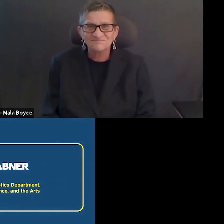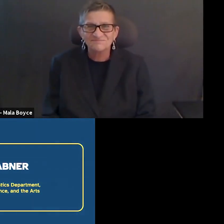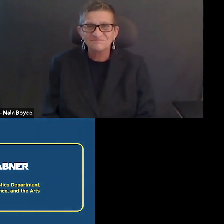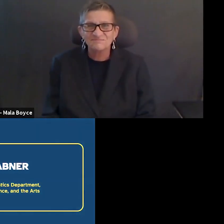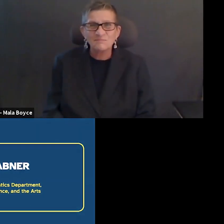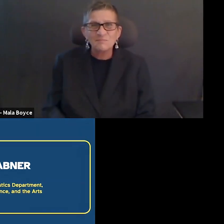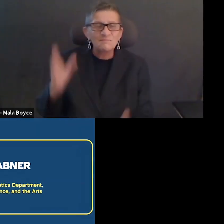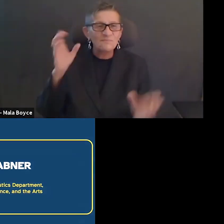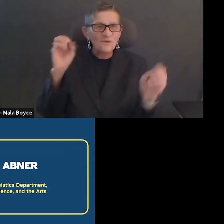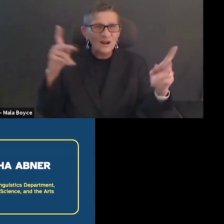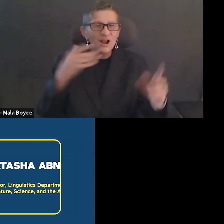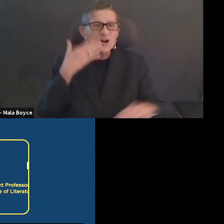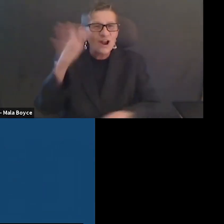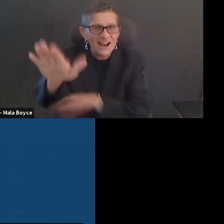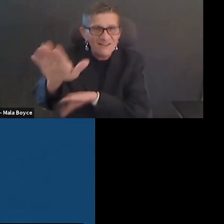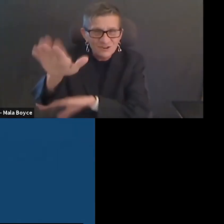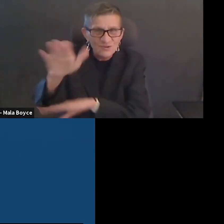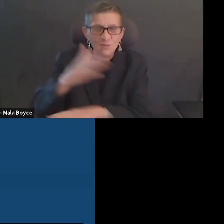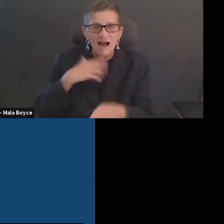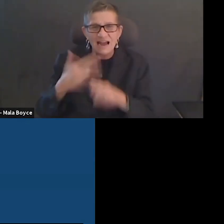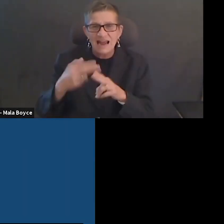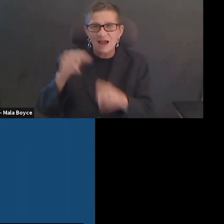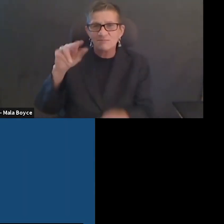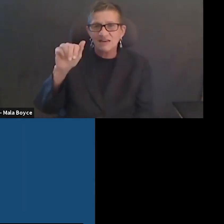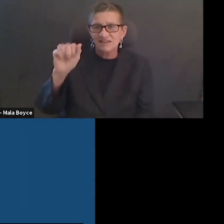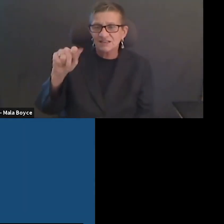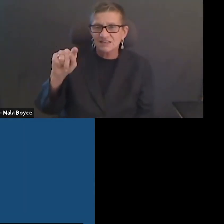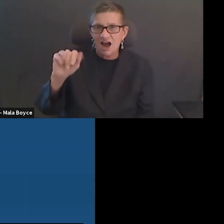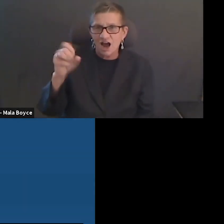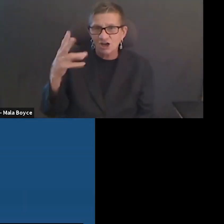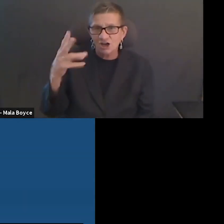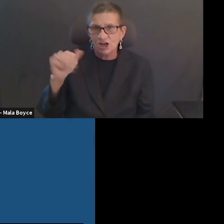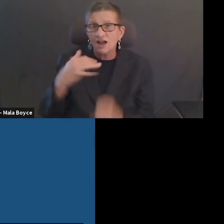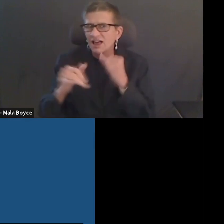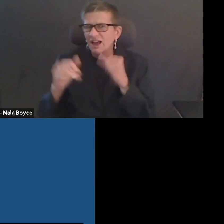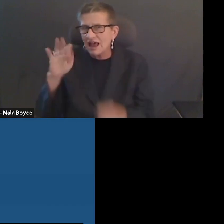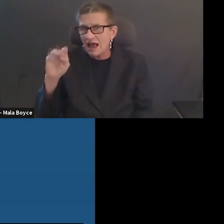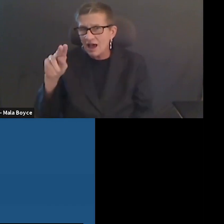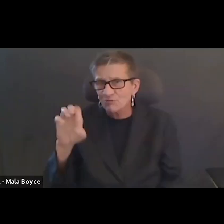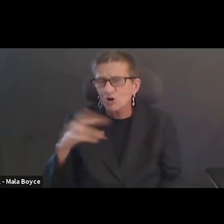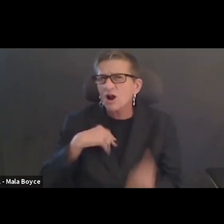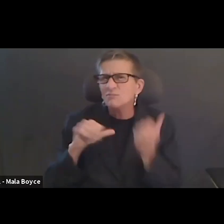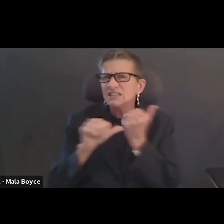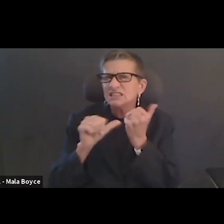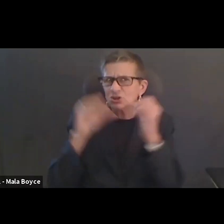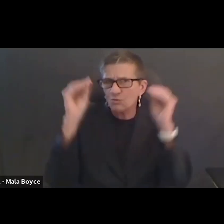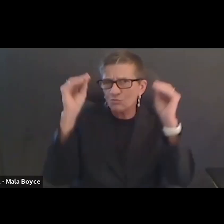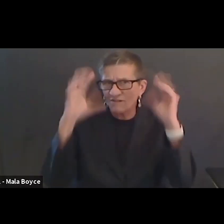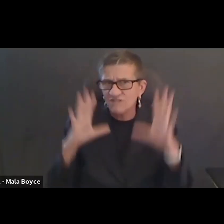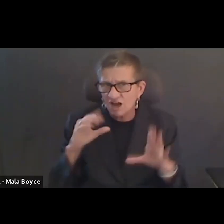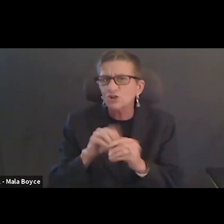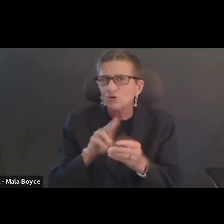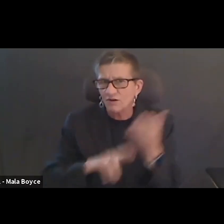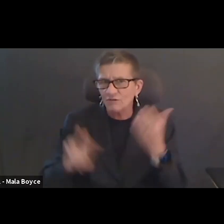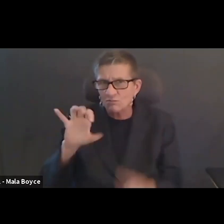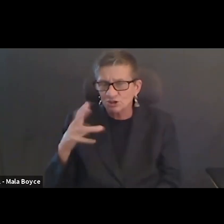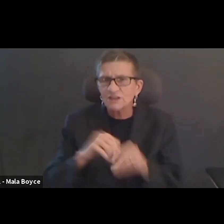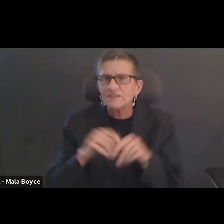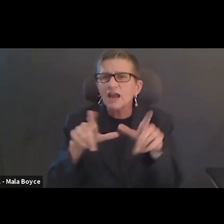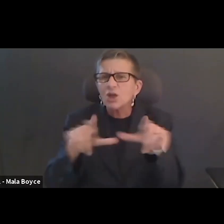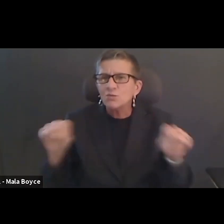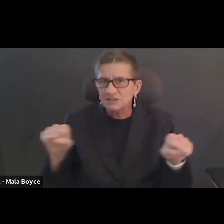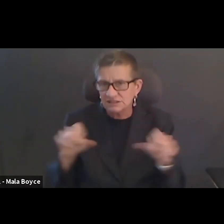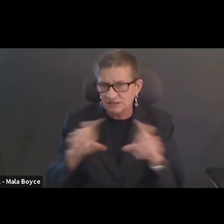All right, good afternoon. My name is Natasha Abner, and I'm an assistant professor in the University of Michigan Linguistics